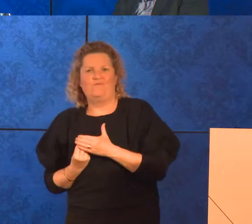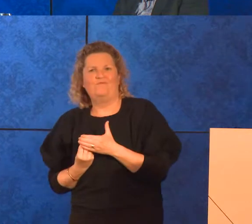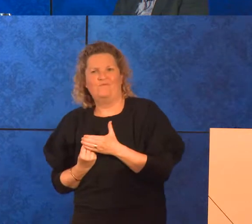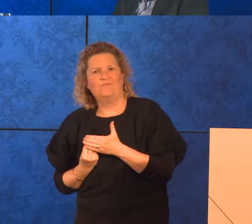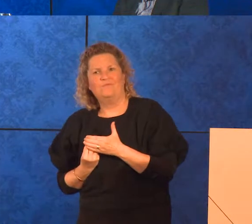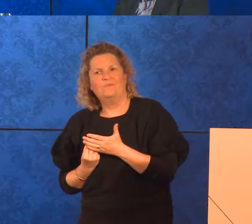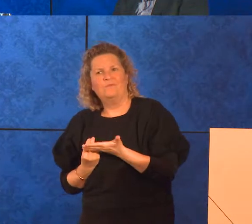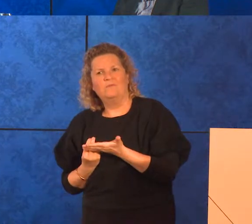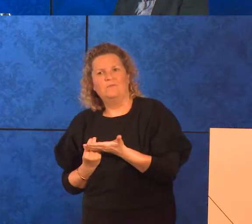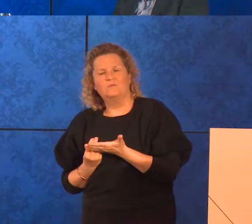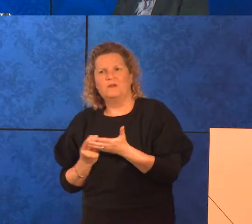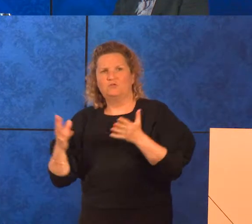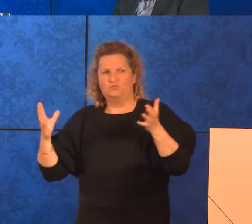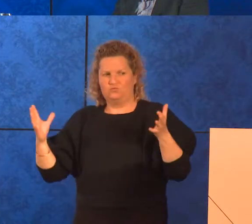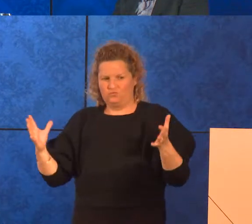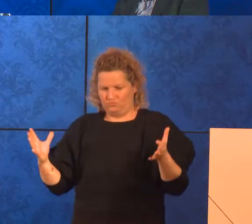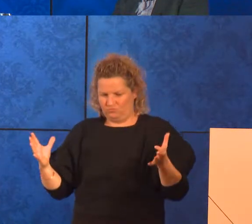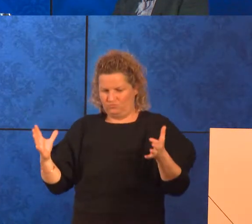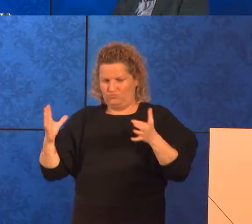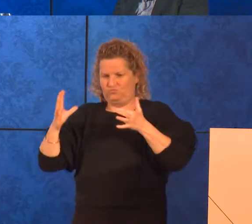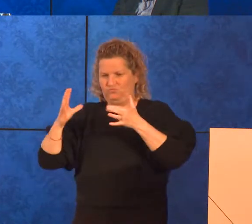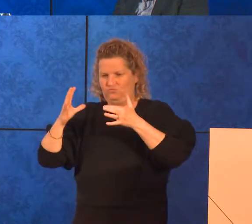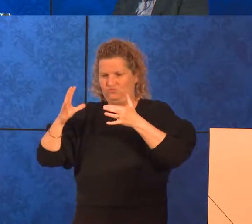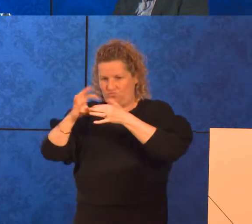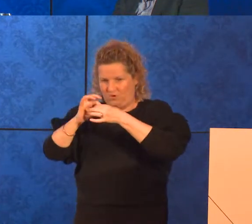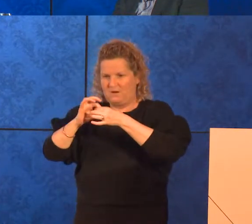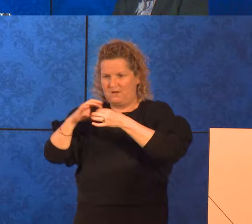about joining the two. So I felt like as a professional,